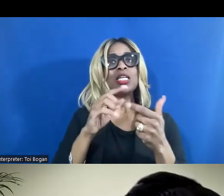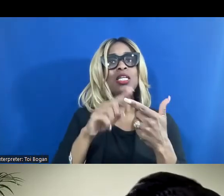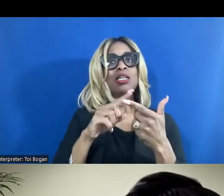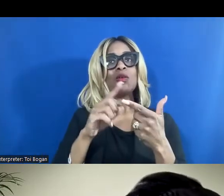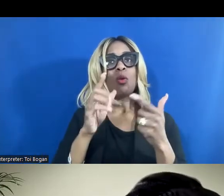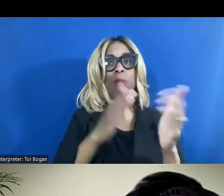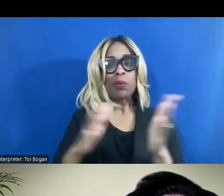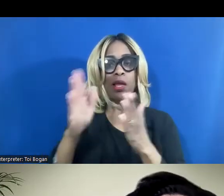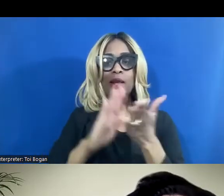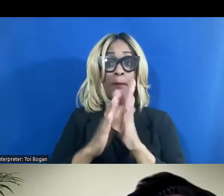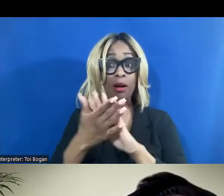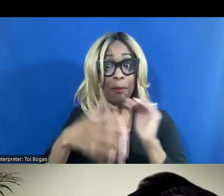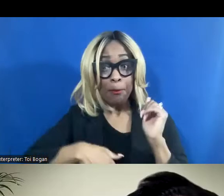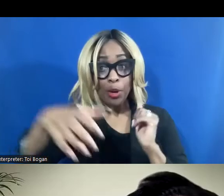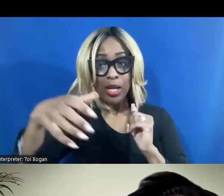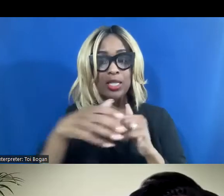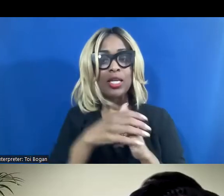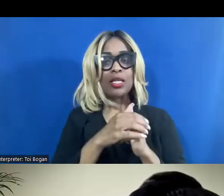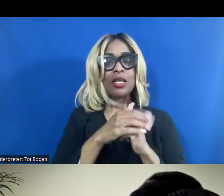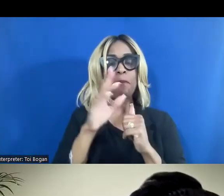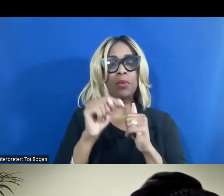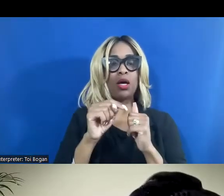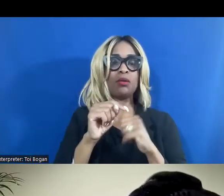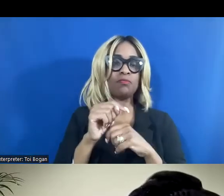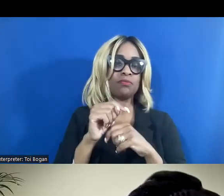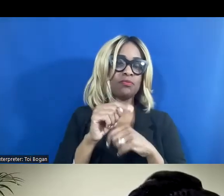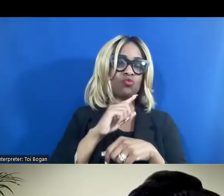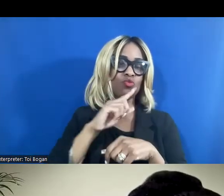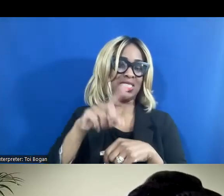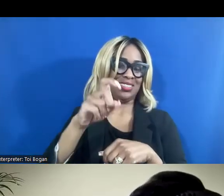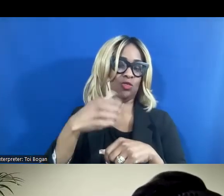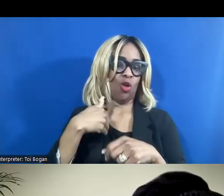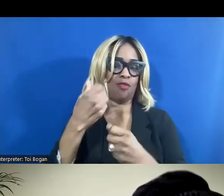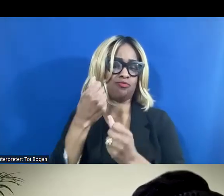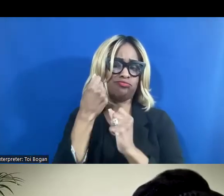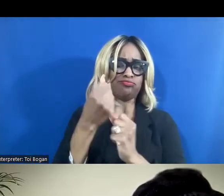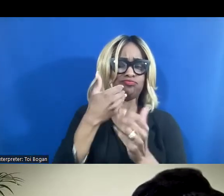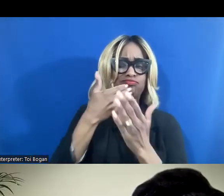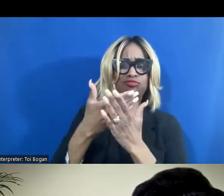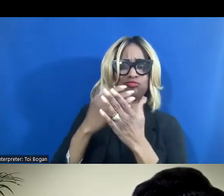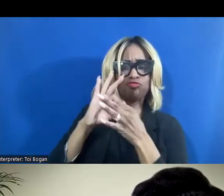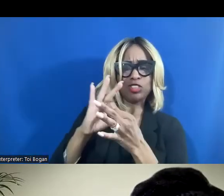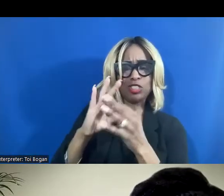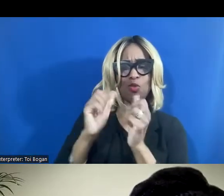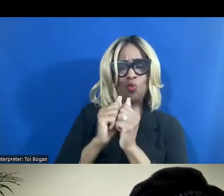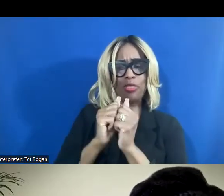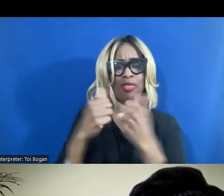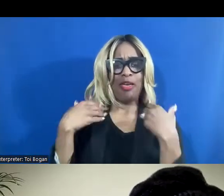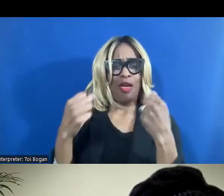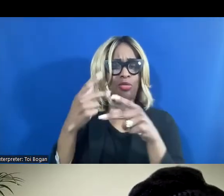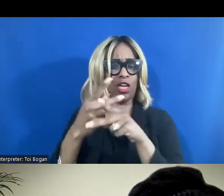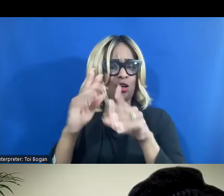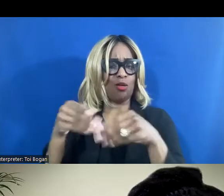to become pregnant, that you really need to have that strong relationship with the healthcare provider.